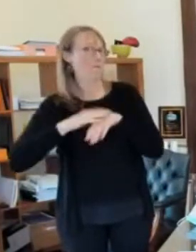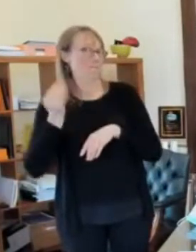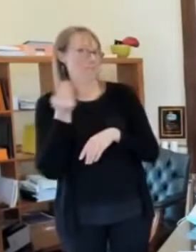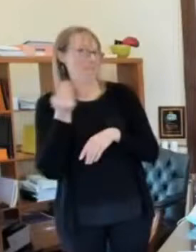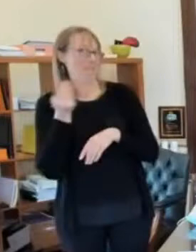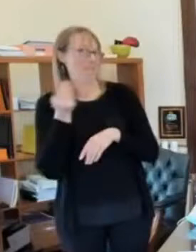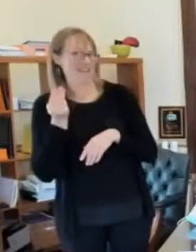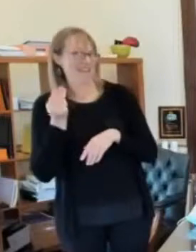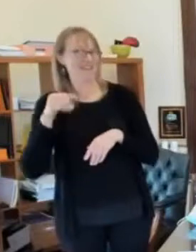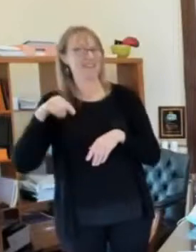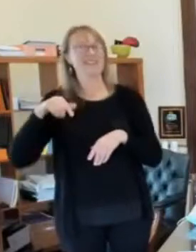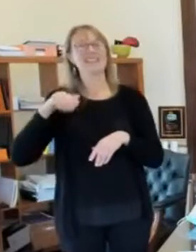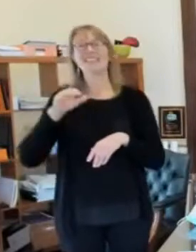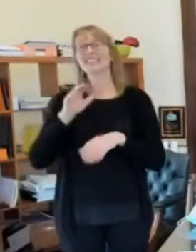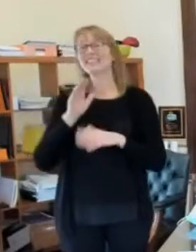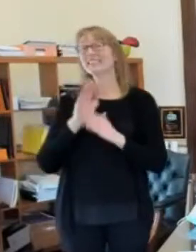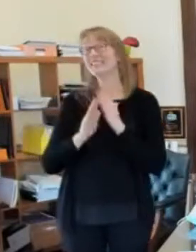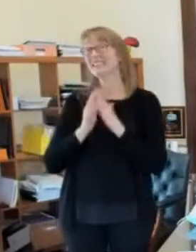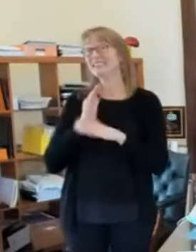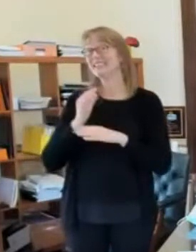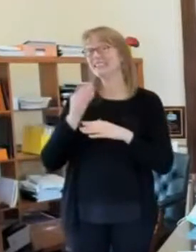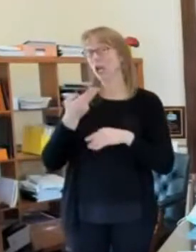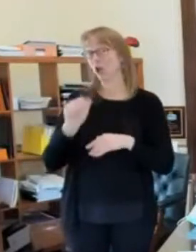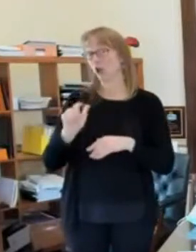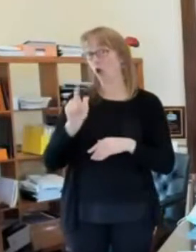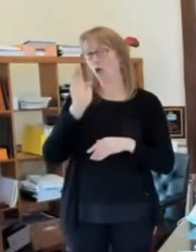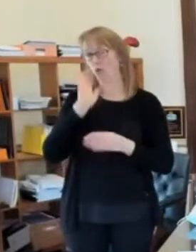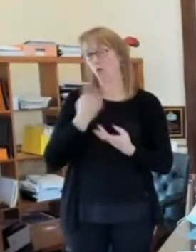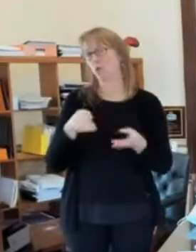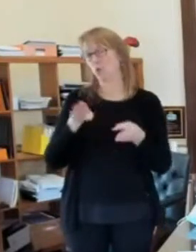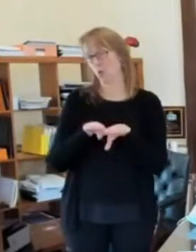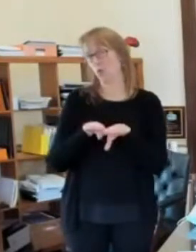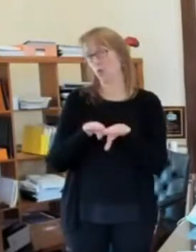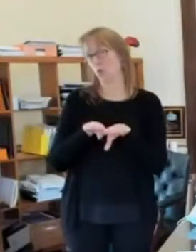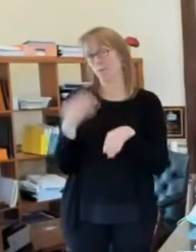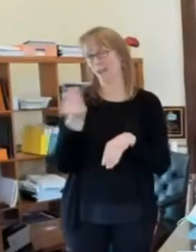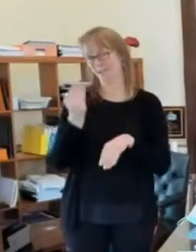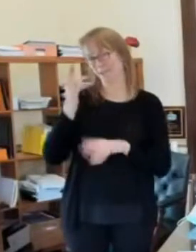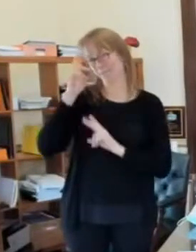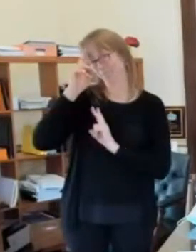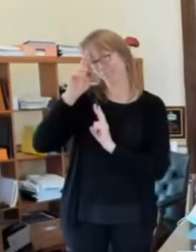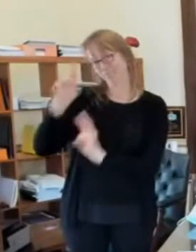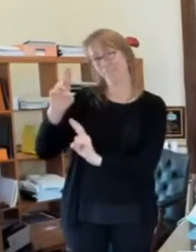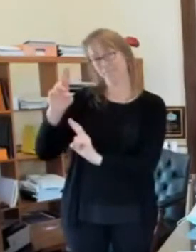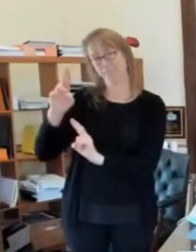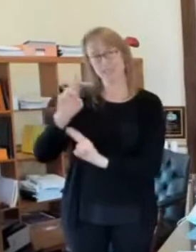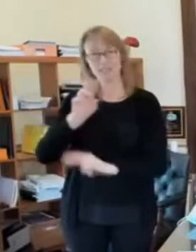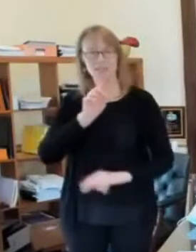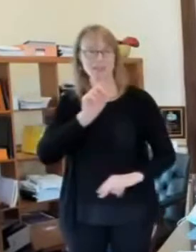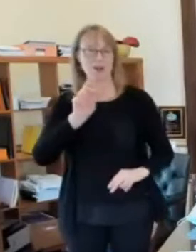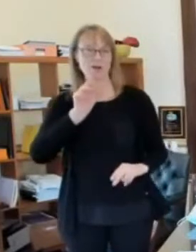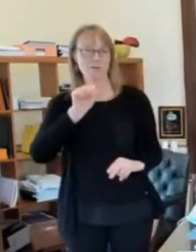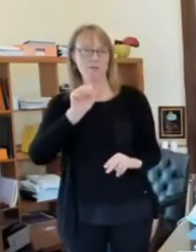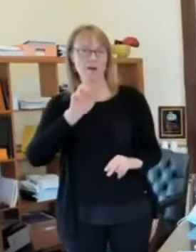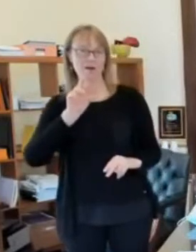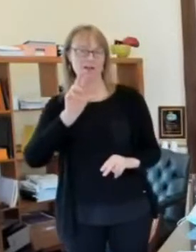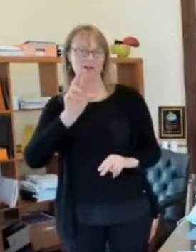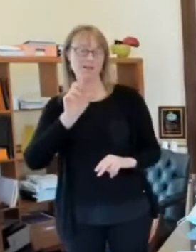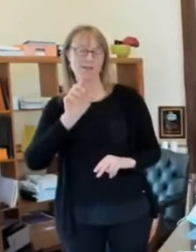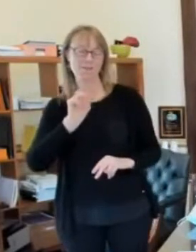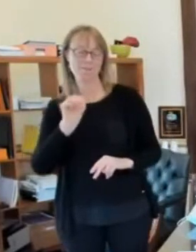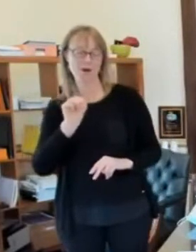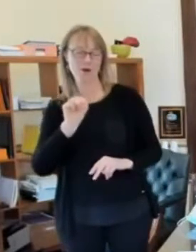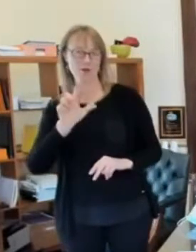will be. Most offices, I think, in general, are closed on Monday. So happy birthday to Dr. Martin Luther